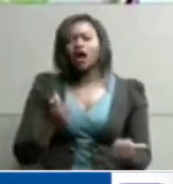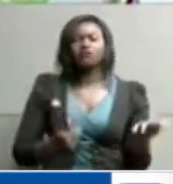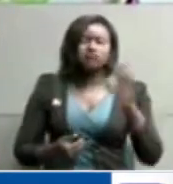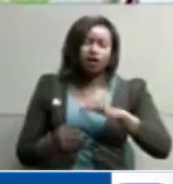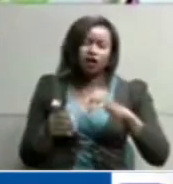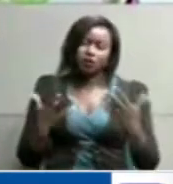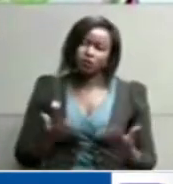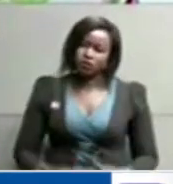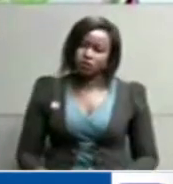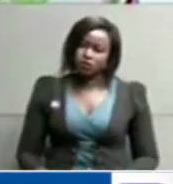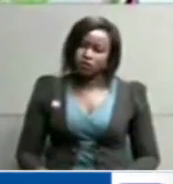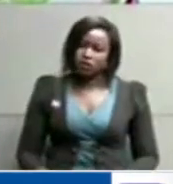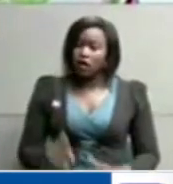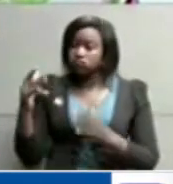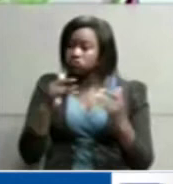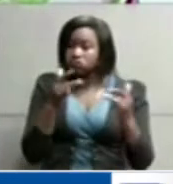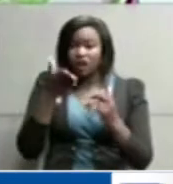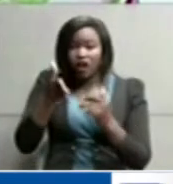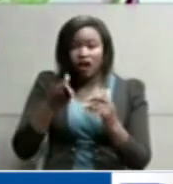Because where will he pass?